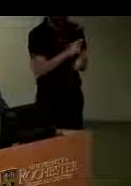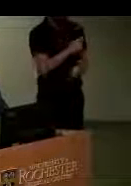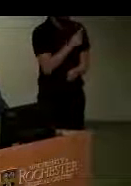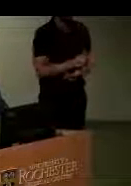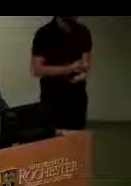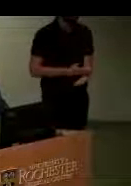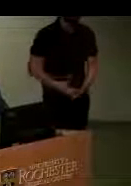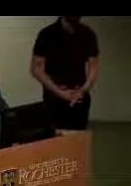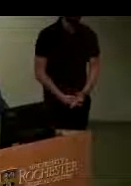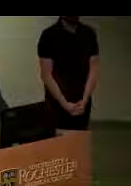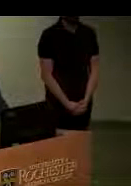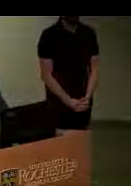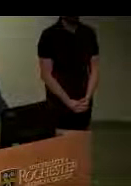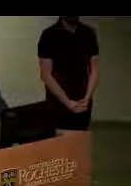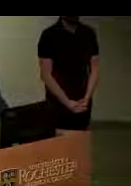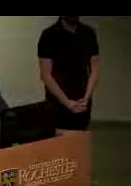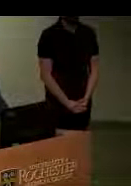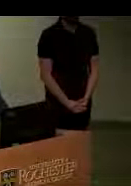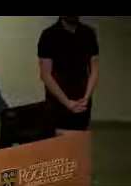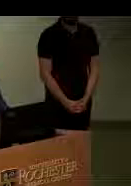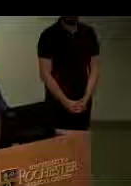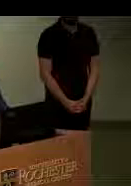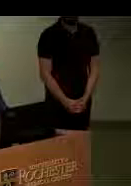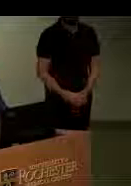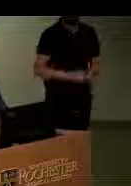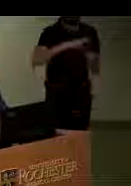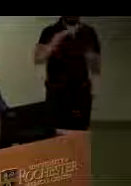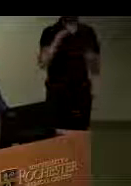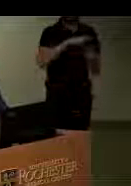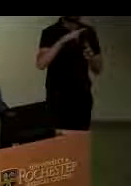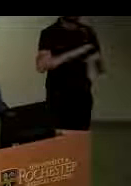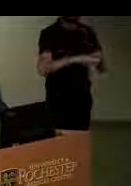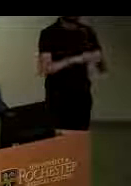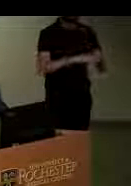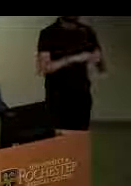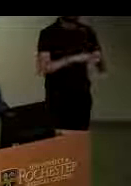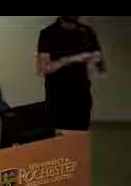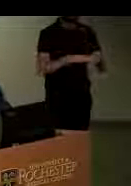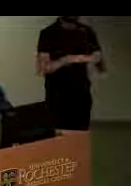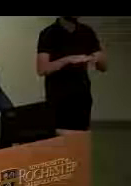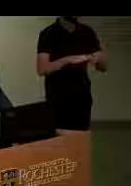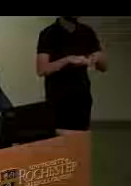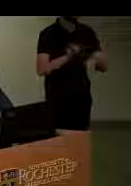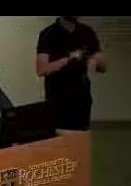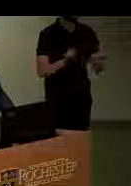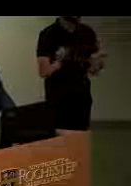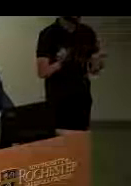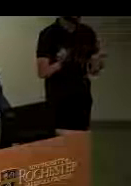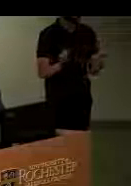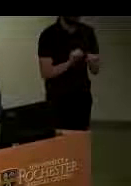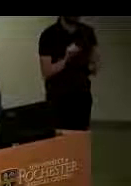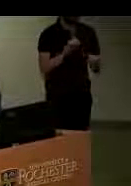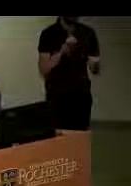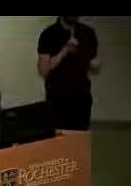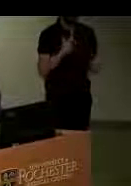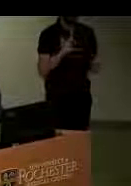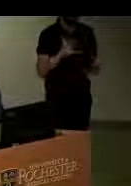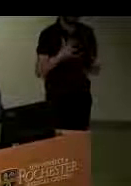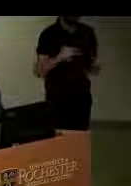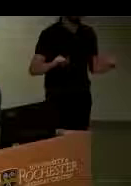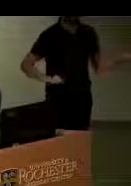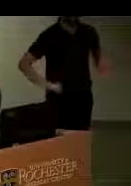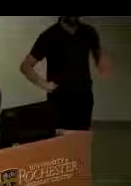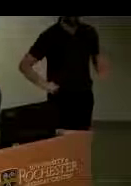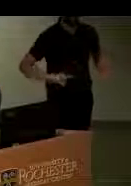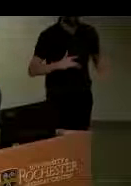And excellence was really the minimal expectation here. And that was also different. So nobody bragged about, how